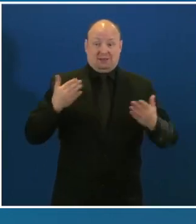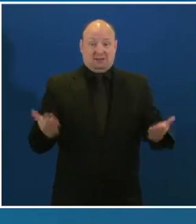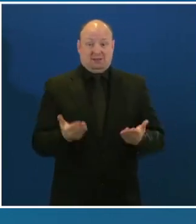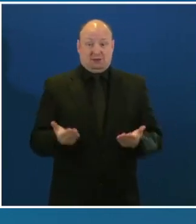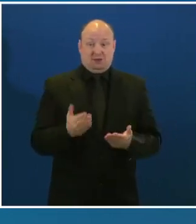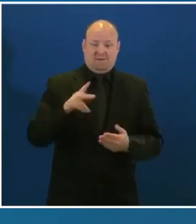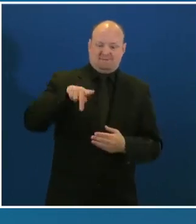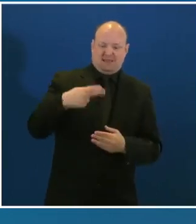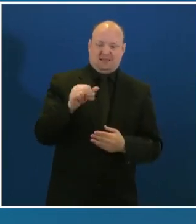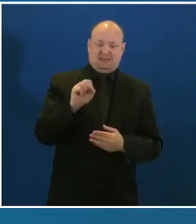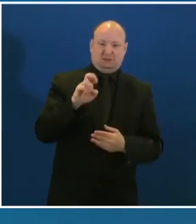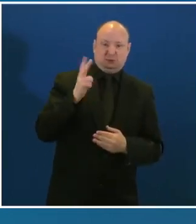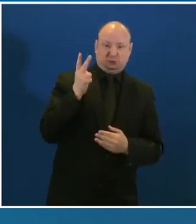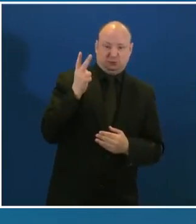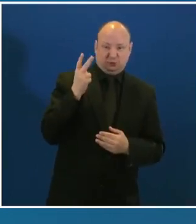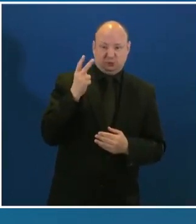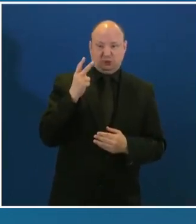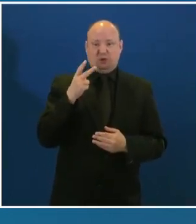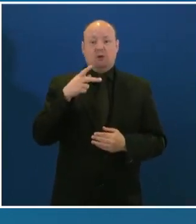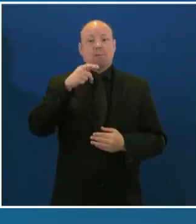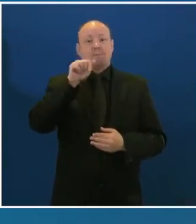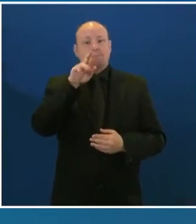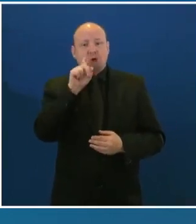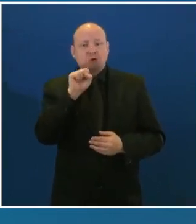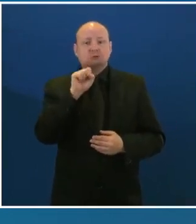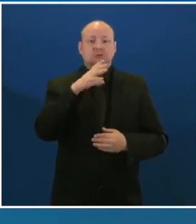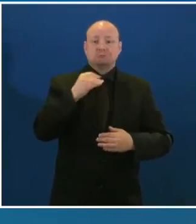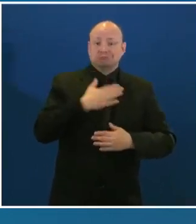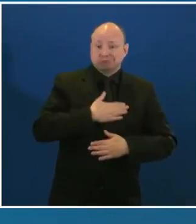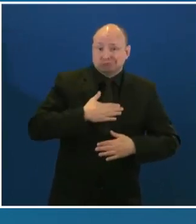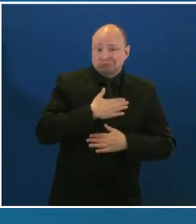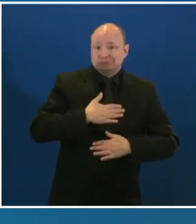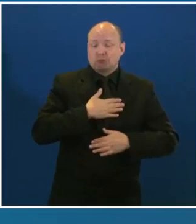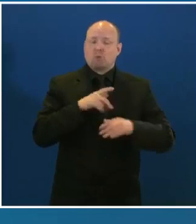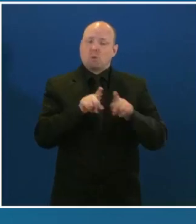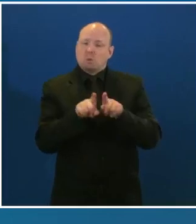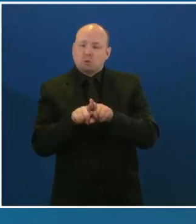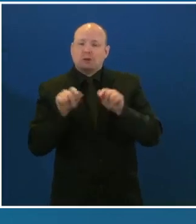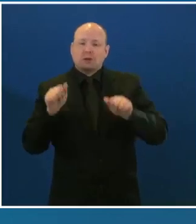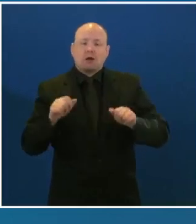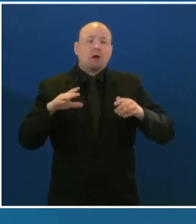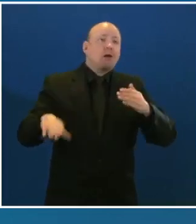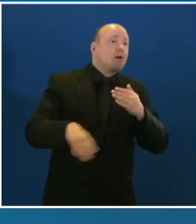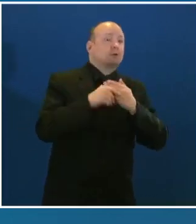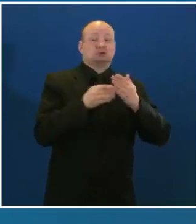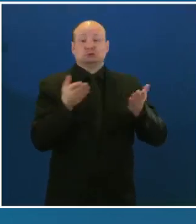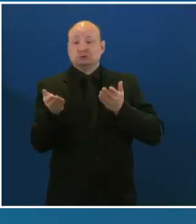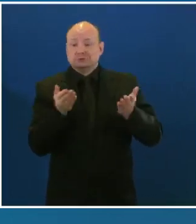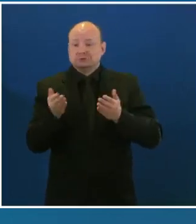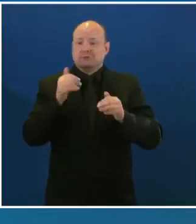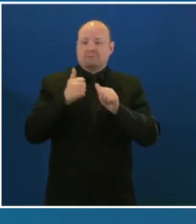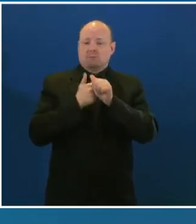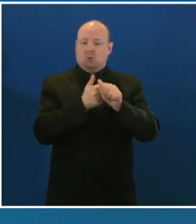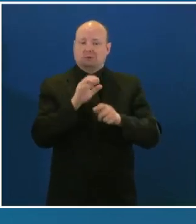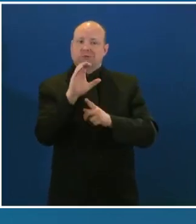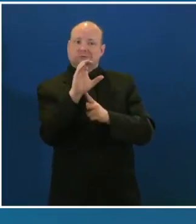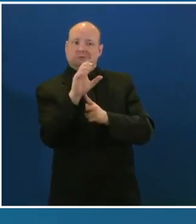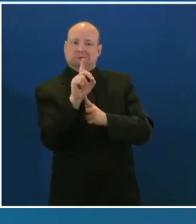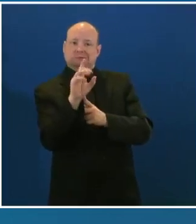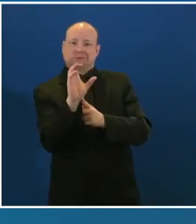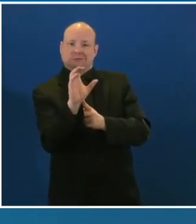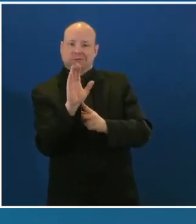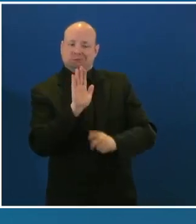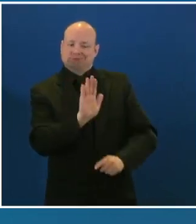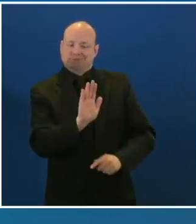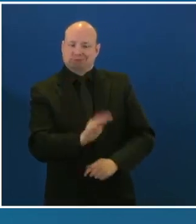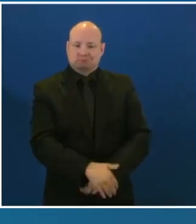Recreation Department is preparing to increase programs and services following the CDC guidelines and safety rules.